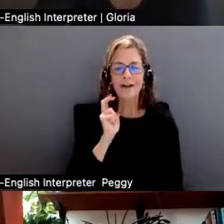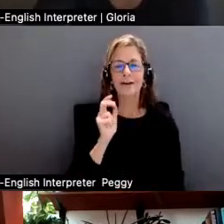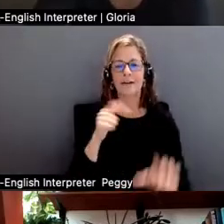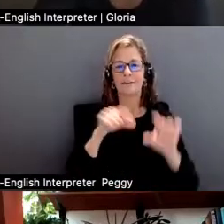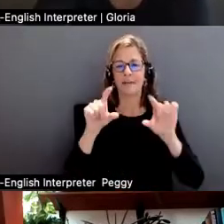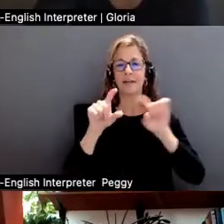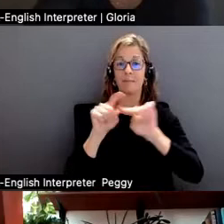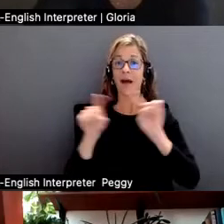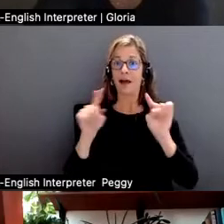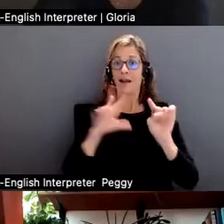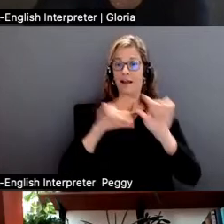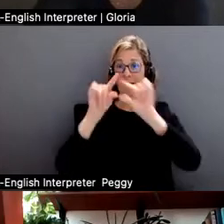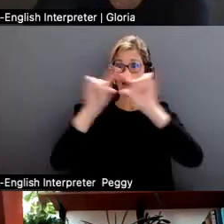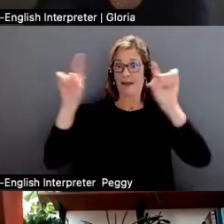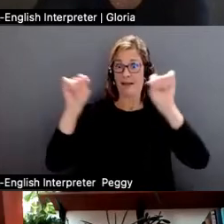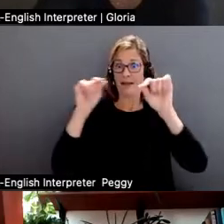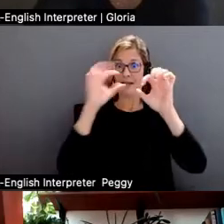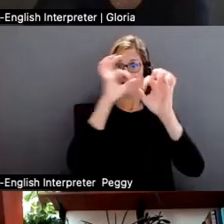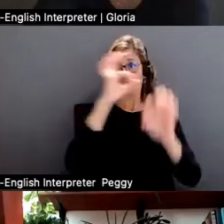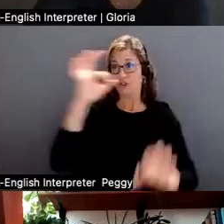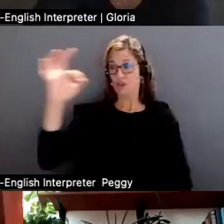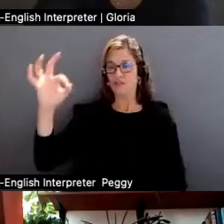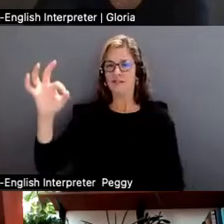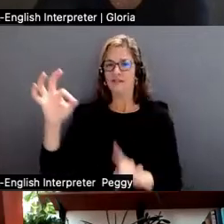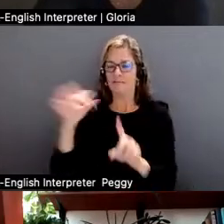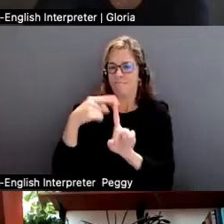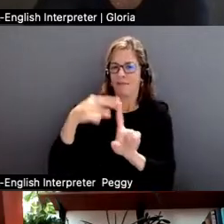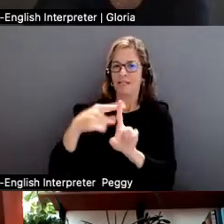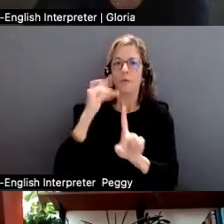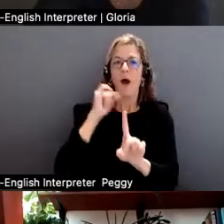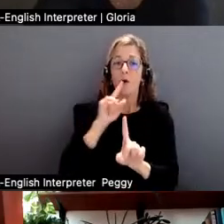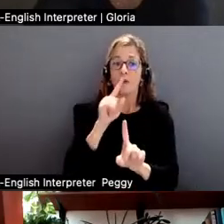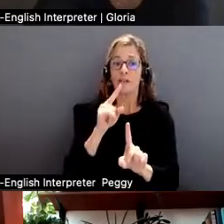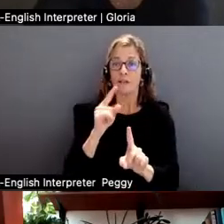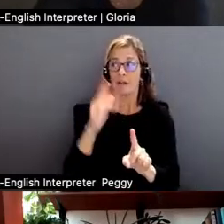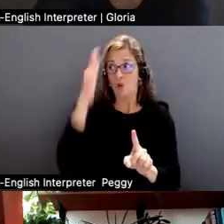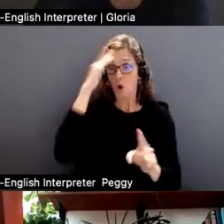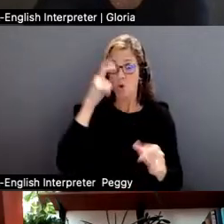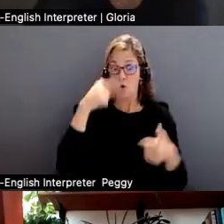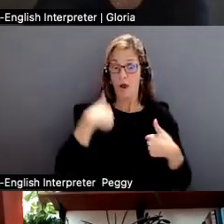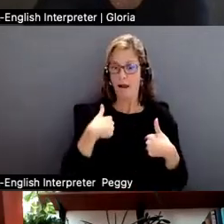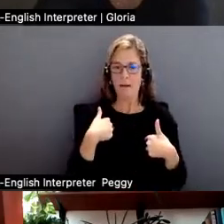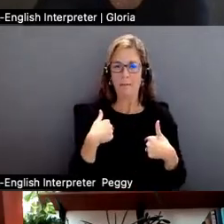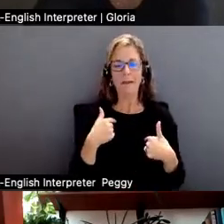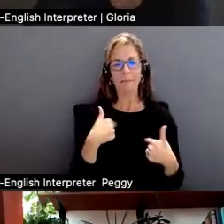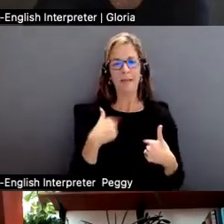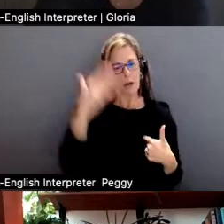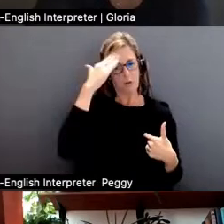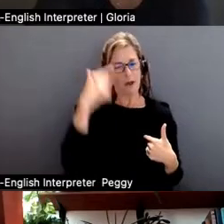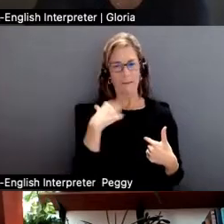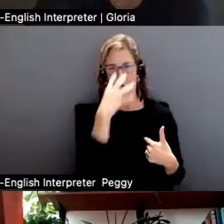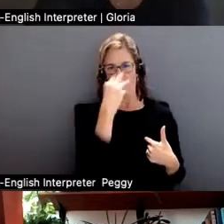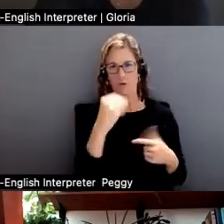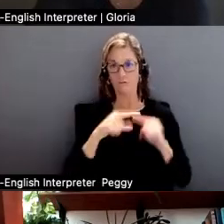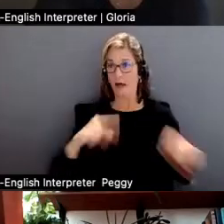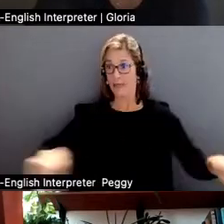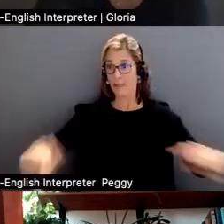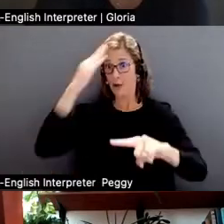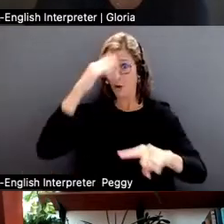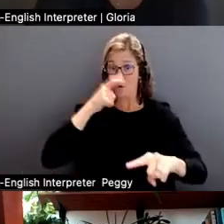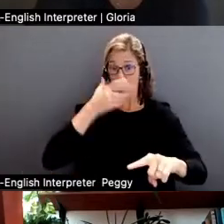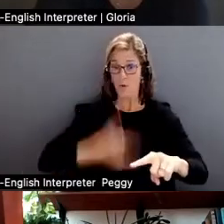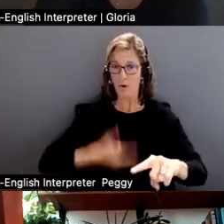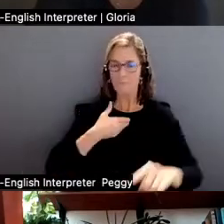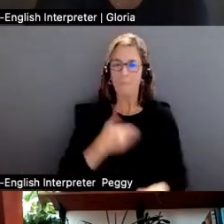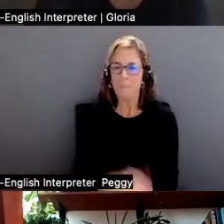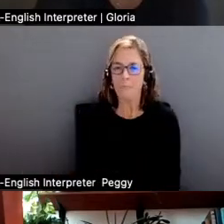positive thing because people feel less self-conscious about posting things if they don't have to worry that their name